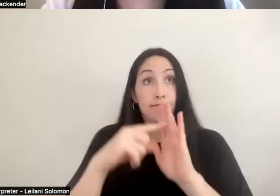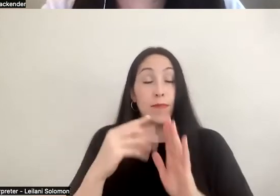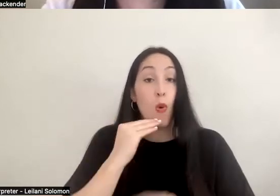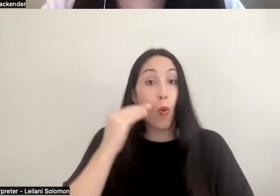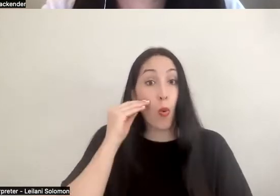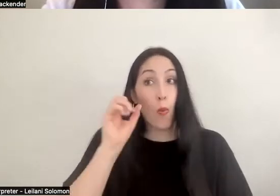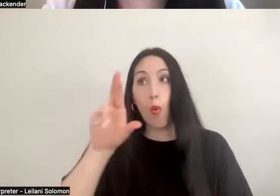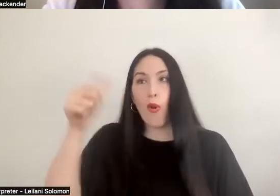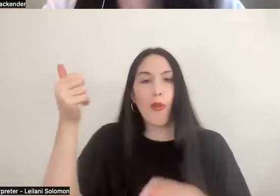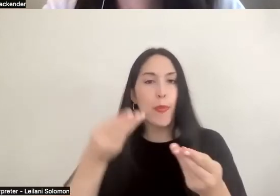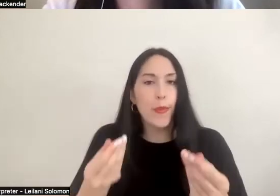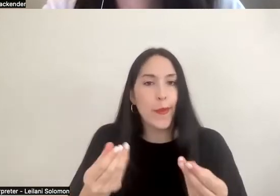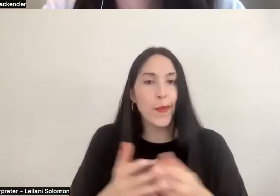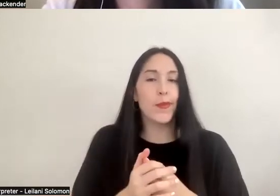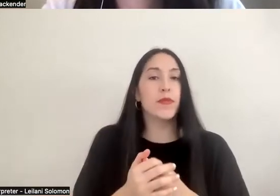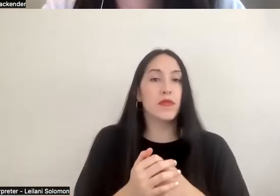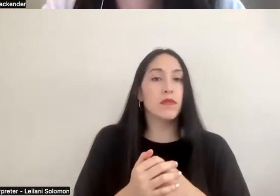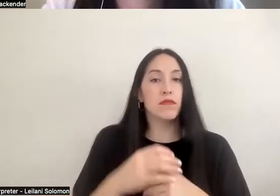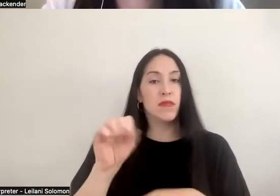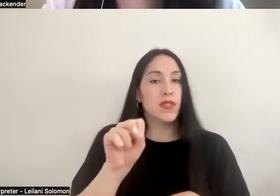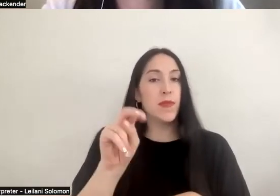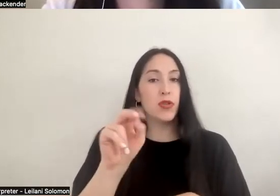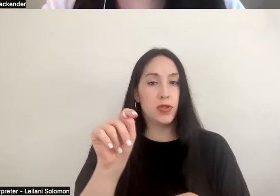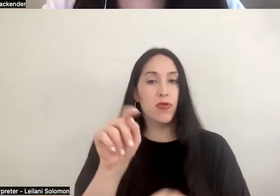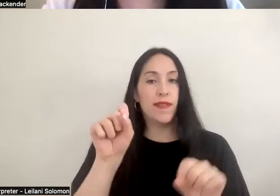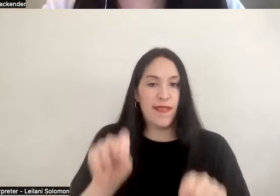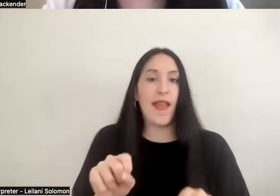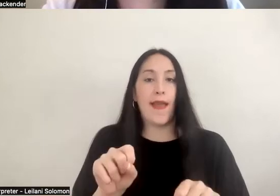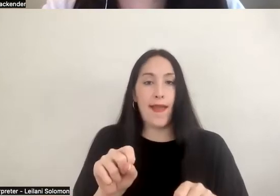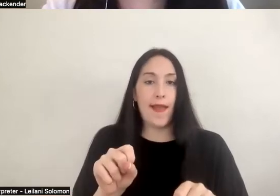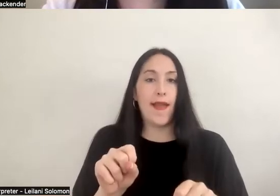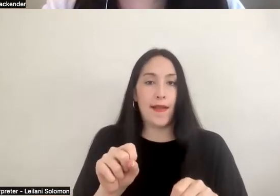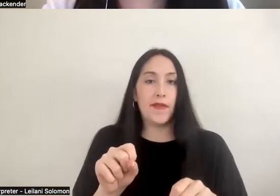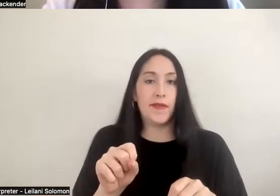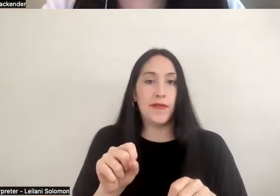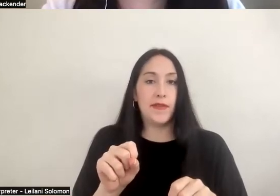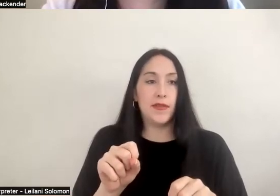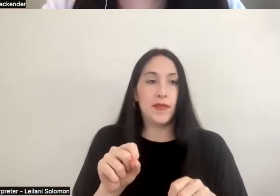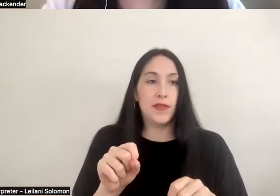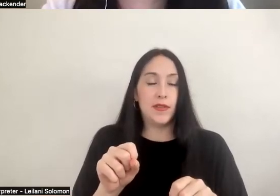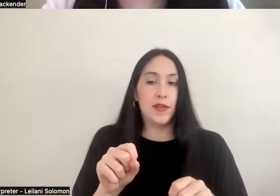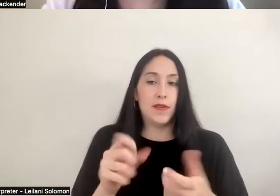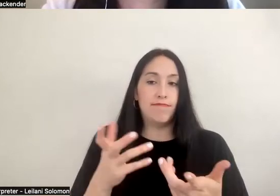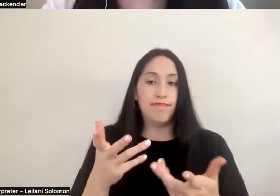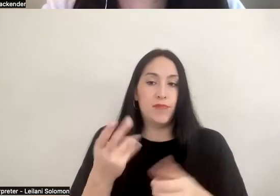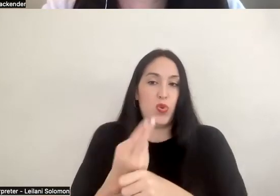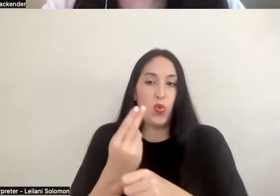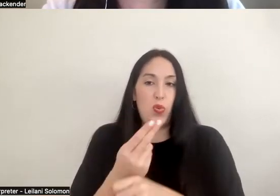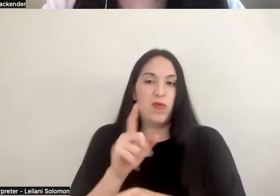estate. The special needs trust can accommodate those type of non-financial assets.